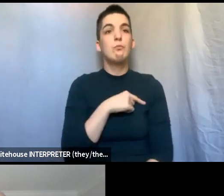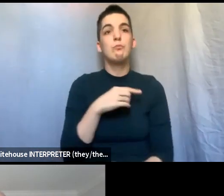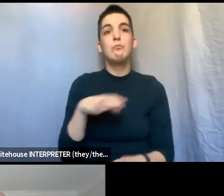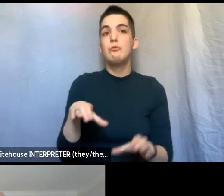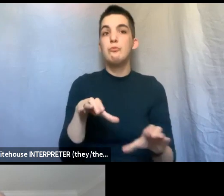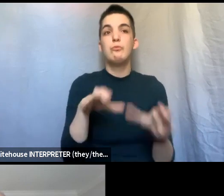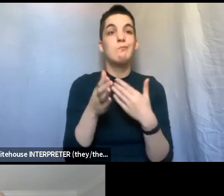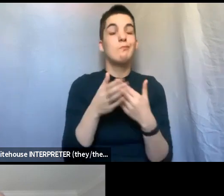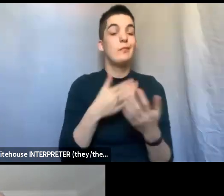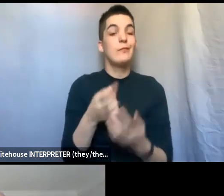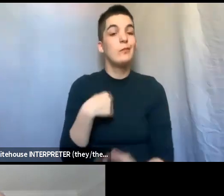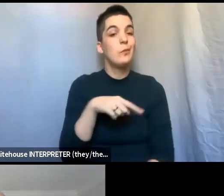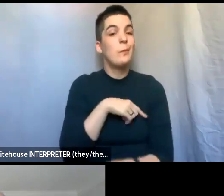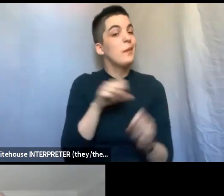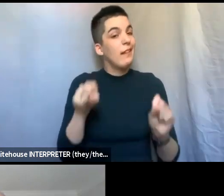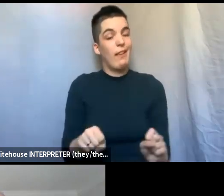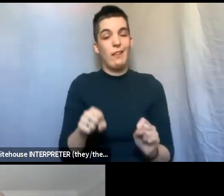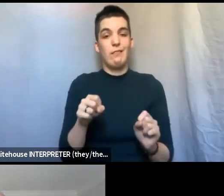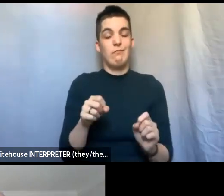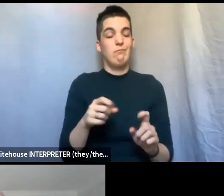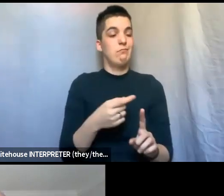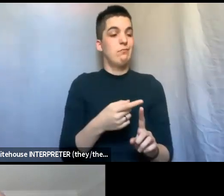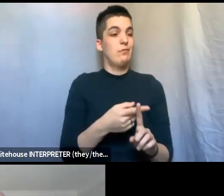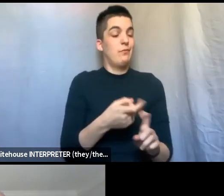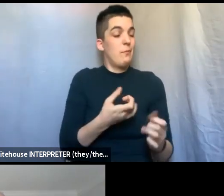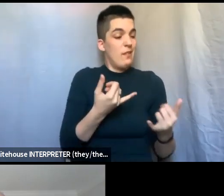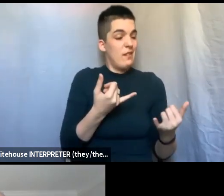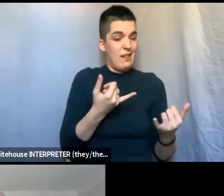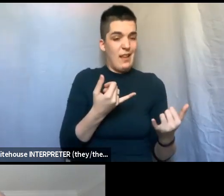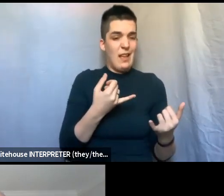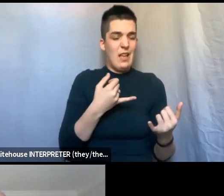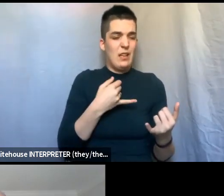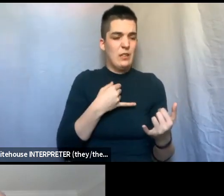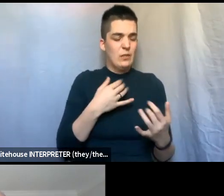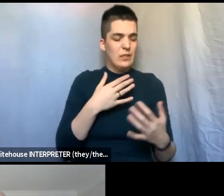do between now, a very bad time for all of